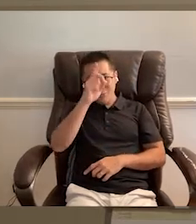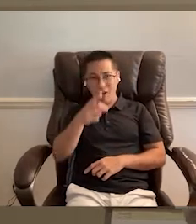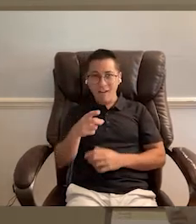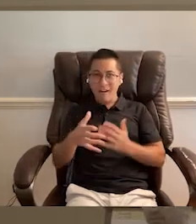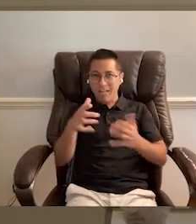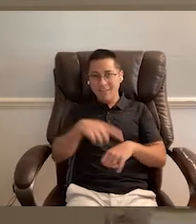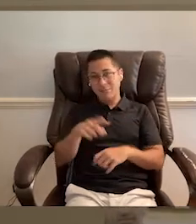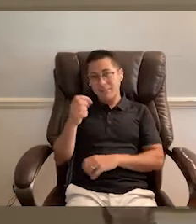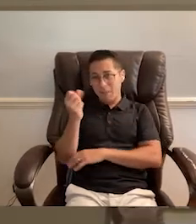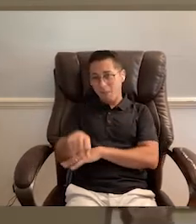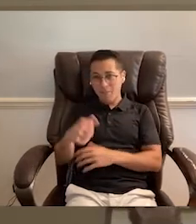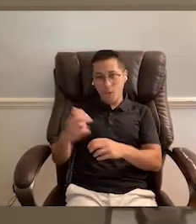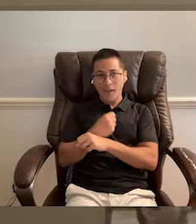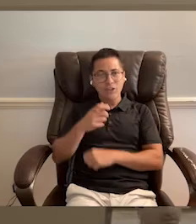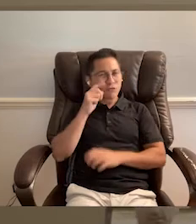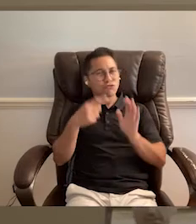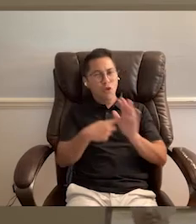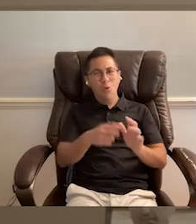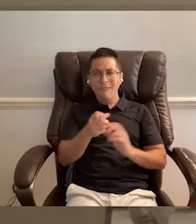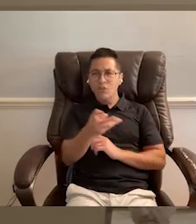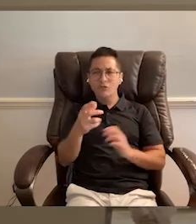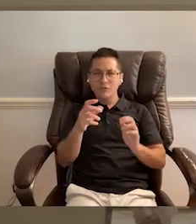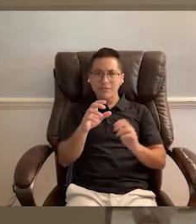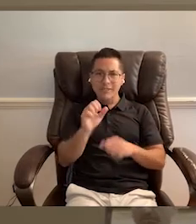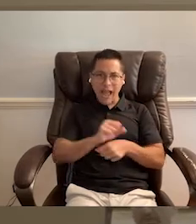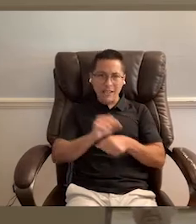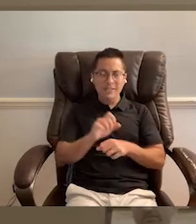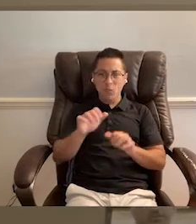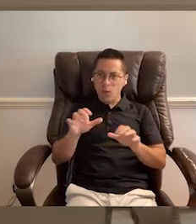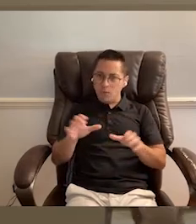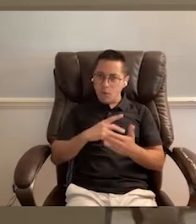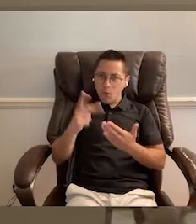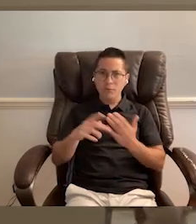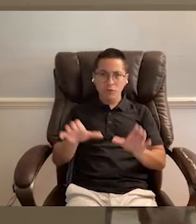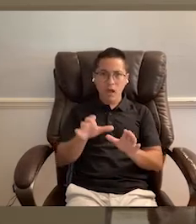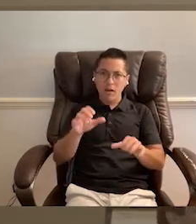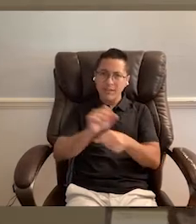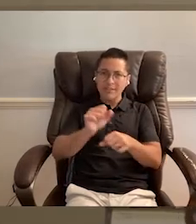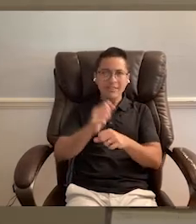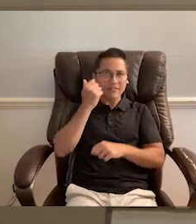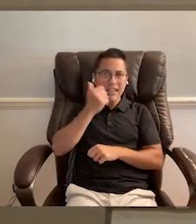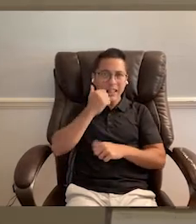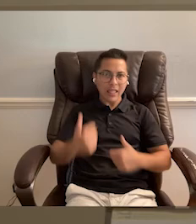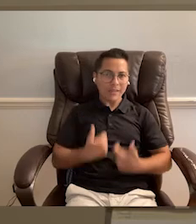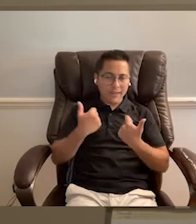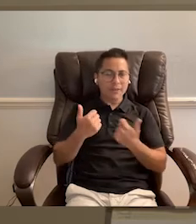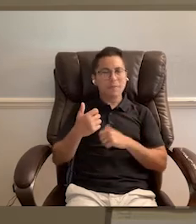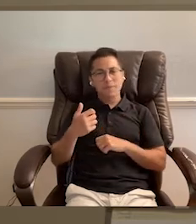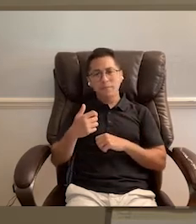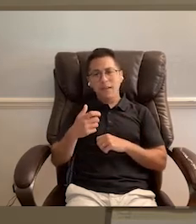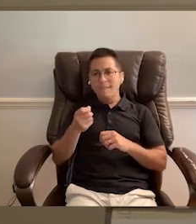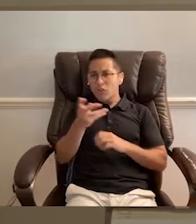name? He says, my name is Jason. And it looks at the face, does that match Jason or not? If it does, then it will go and look at all these